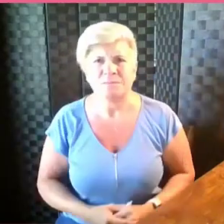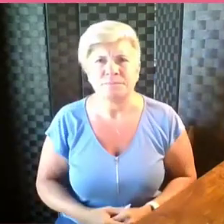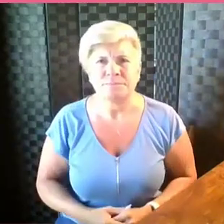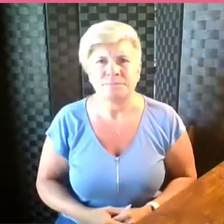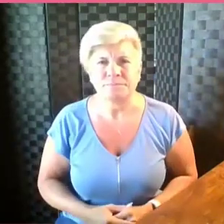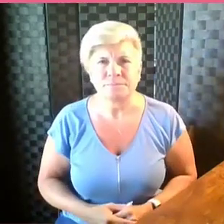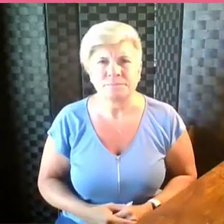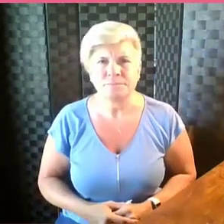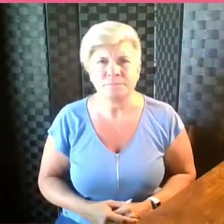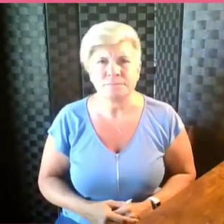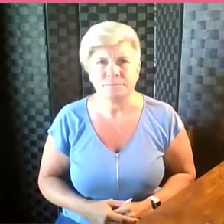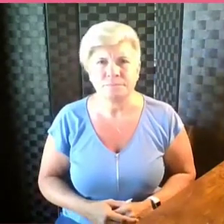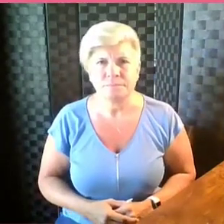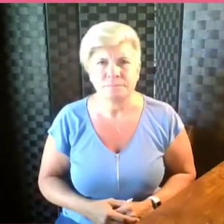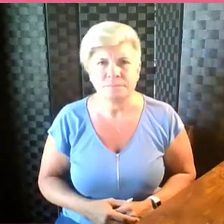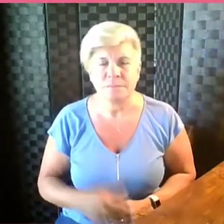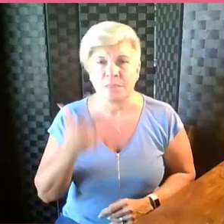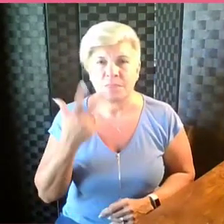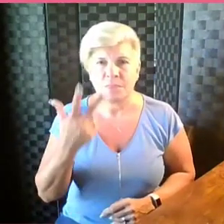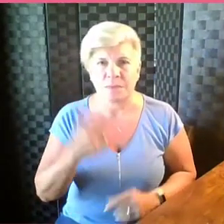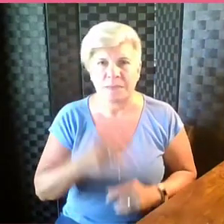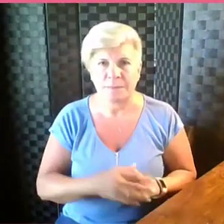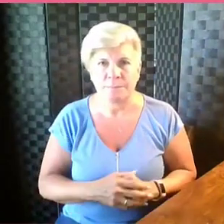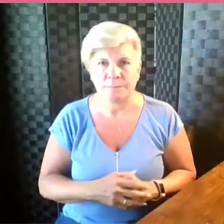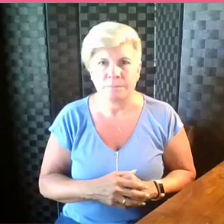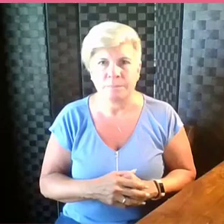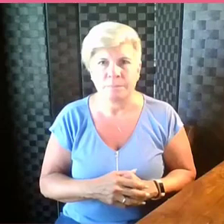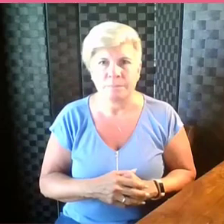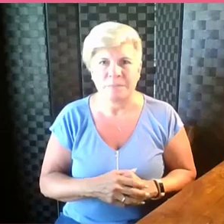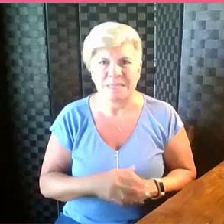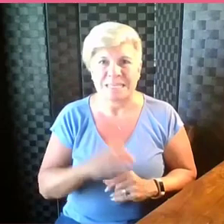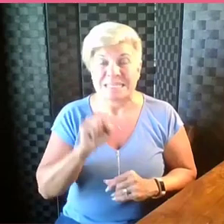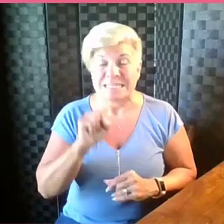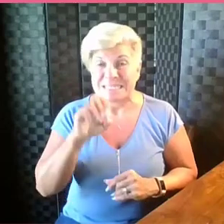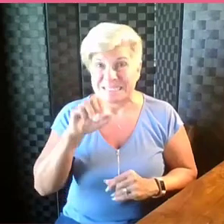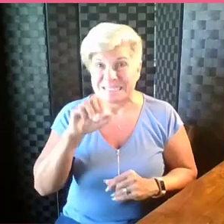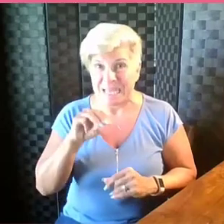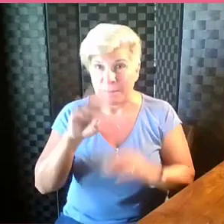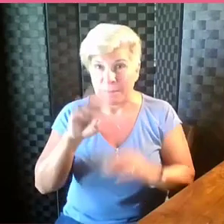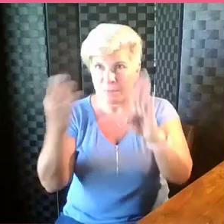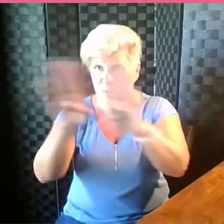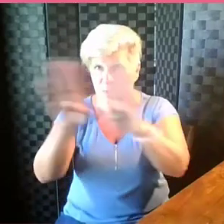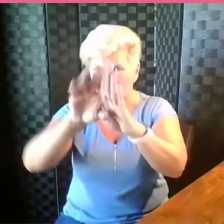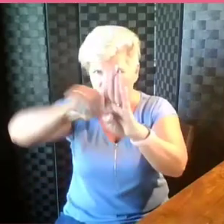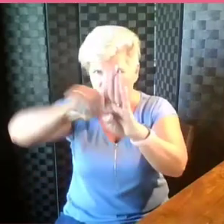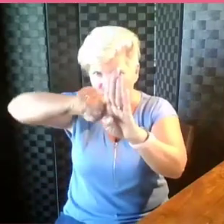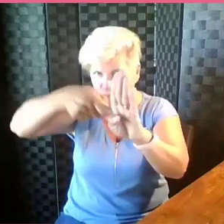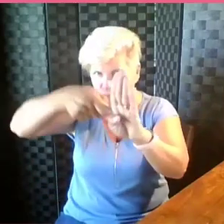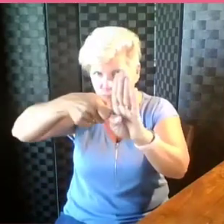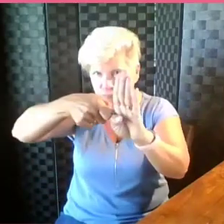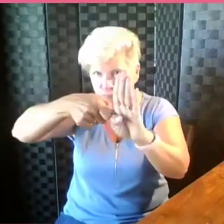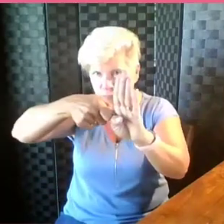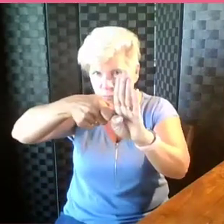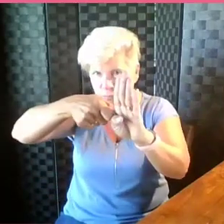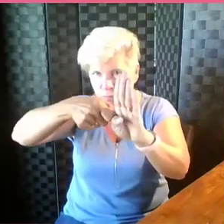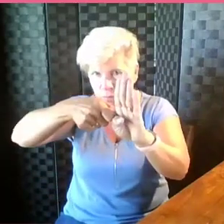Excerpt number 3. Sam unlocked the door. The package was too large to pick up, so he